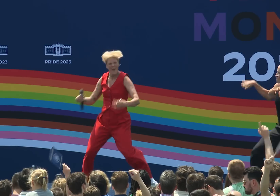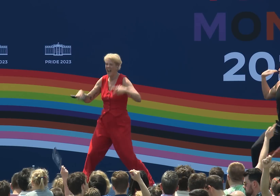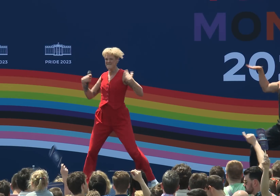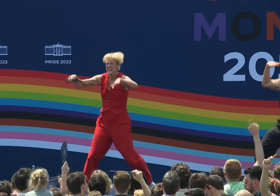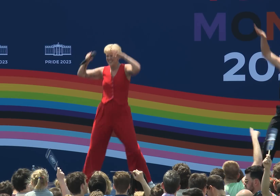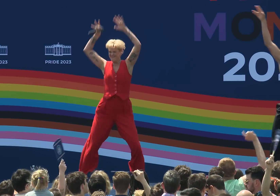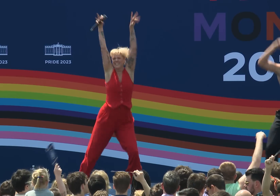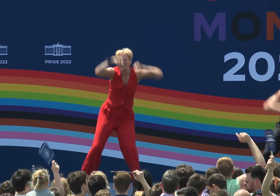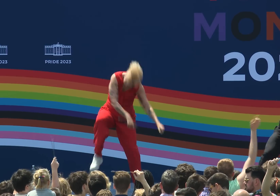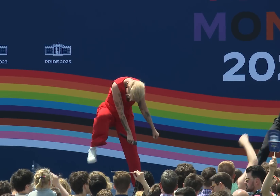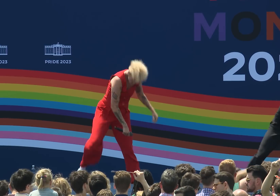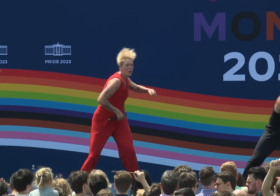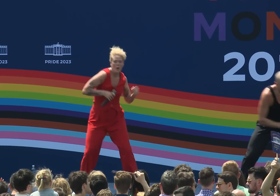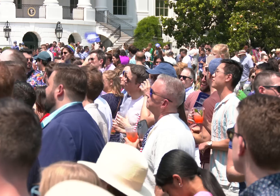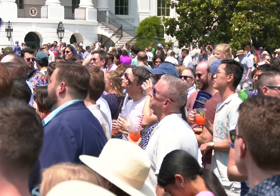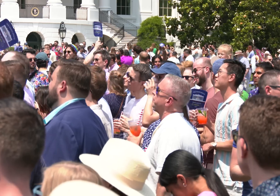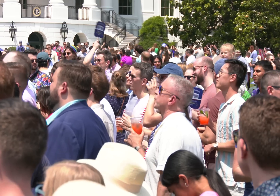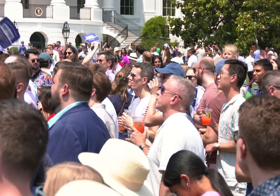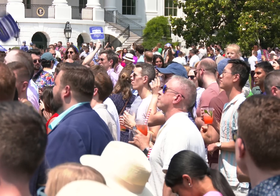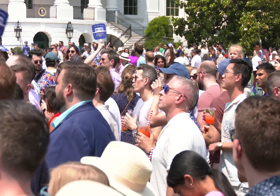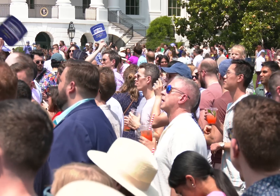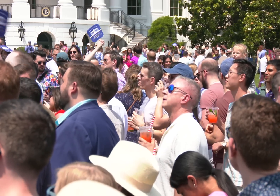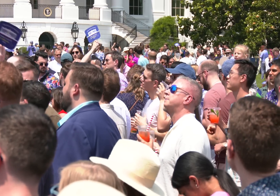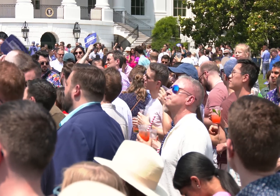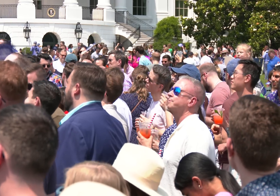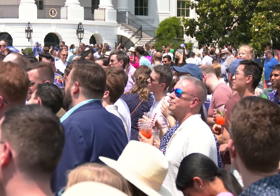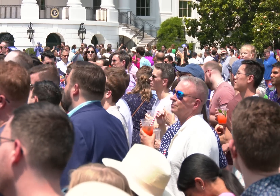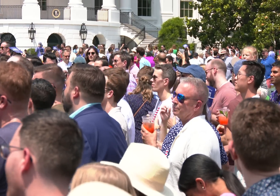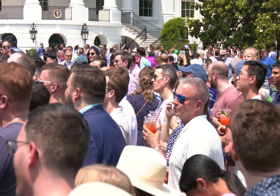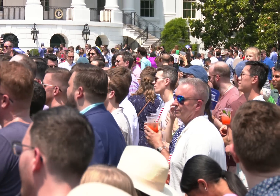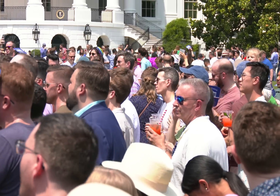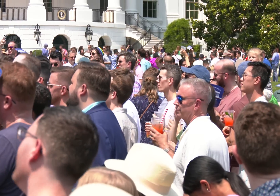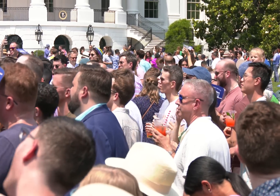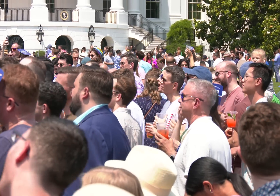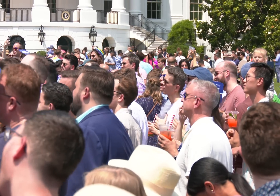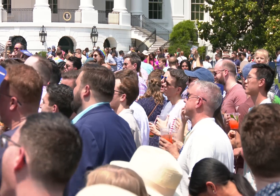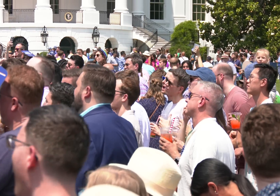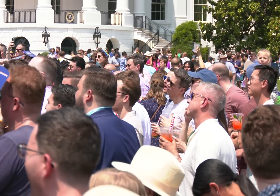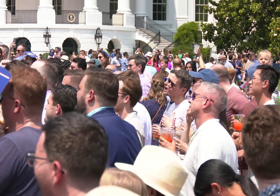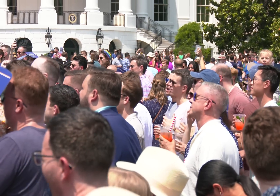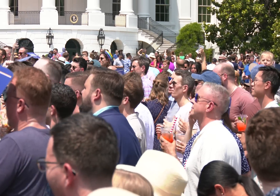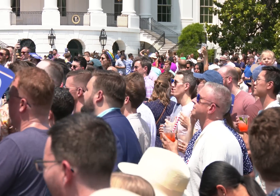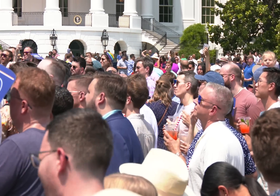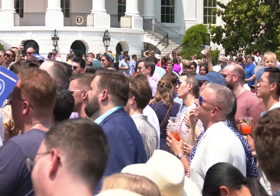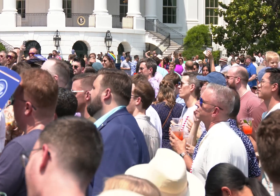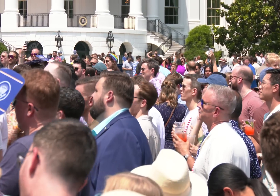can light up my candle, but you'll never put out my